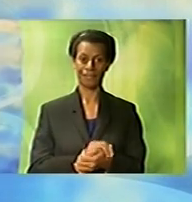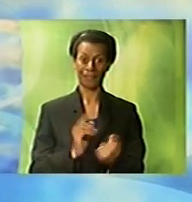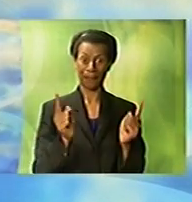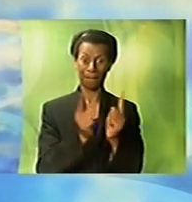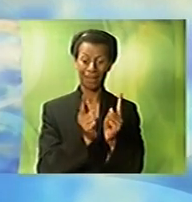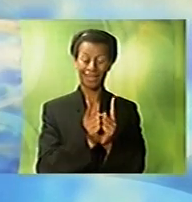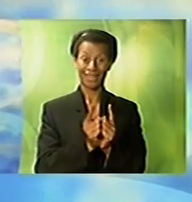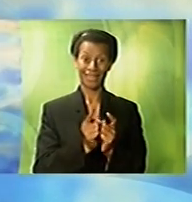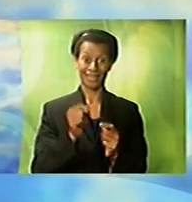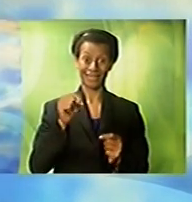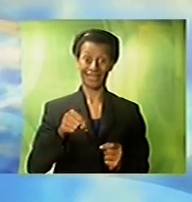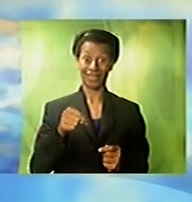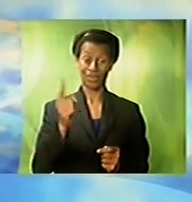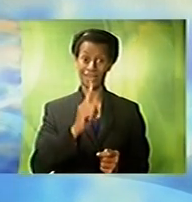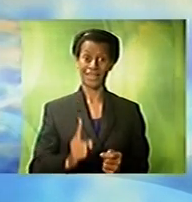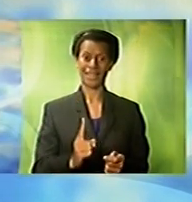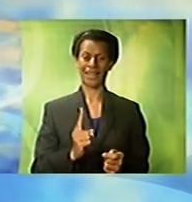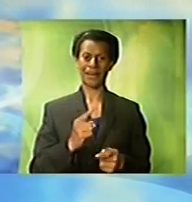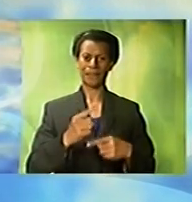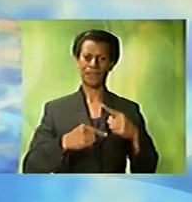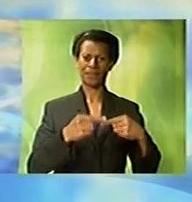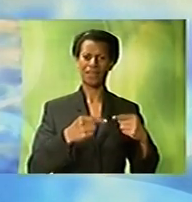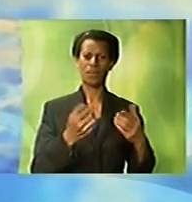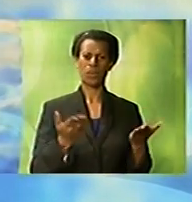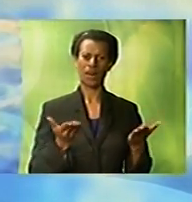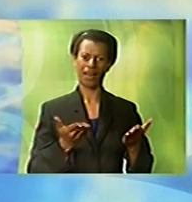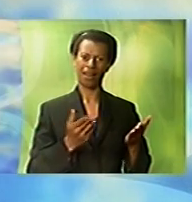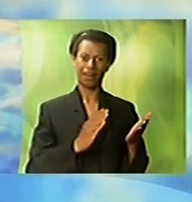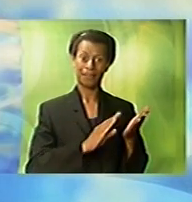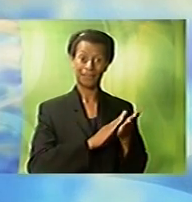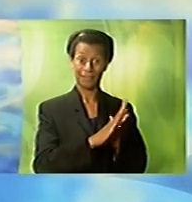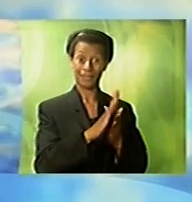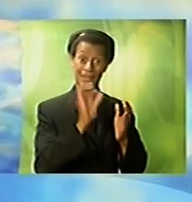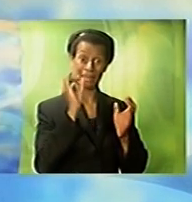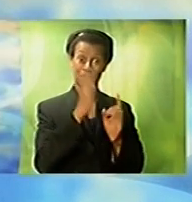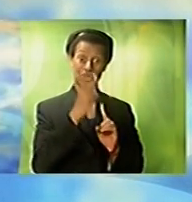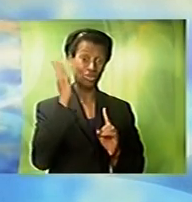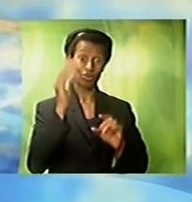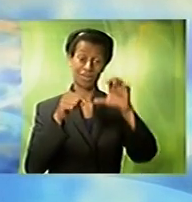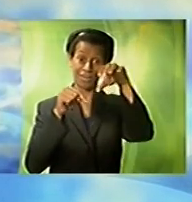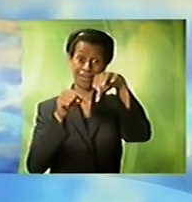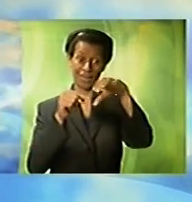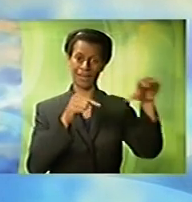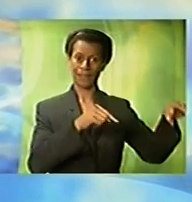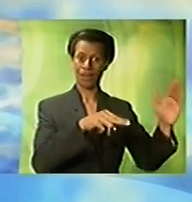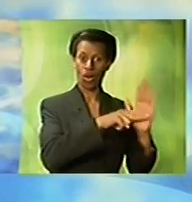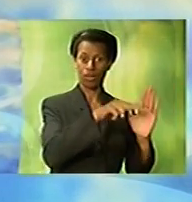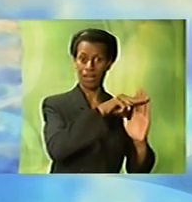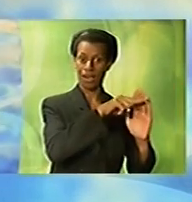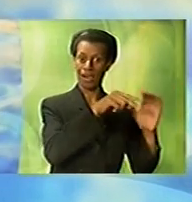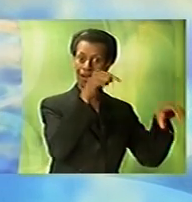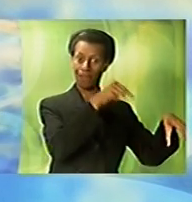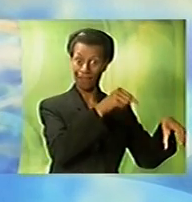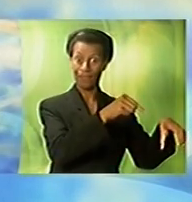The strengthening of the community-based disaster risk management workshop was conducted by the National Disaster Management Office at Studio 6